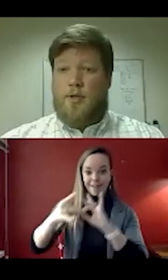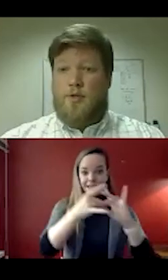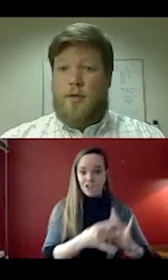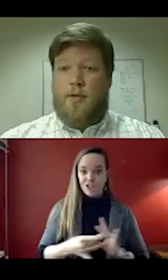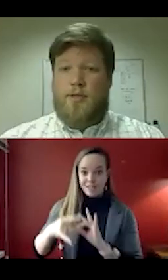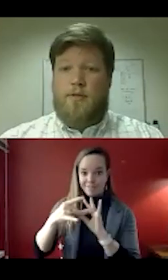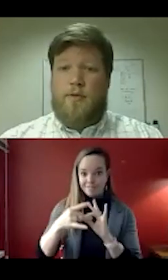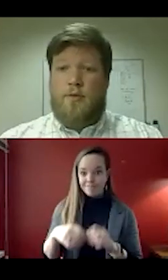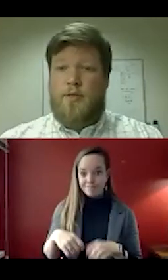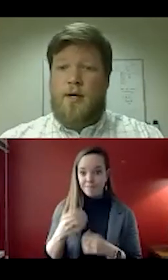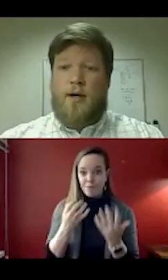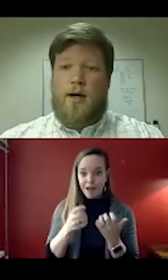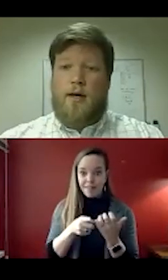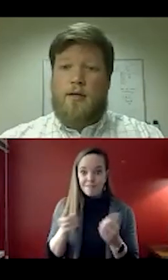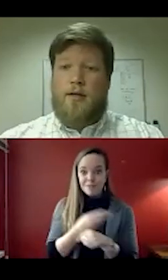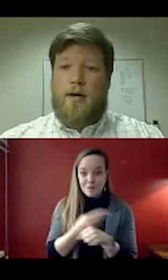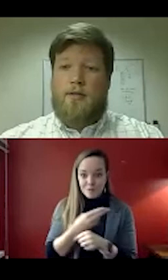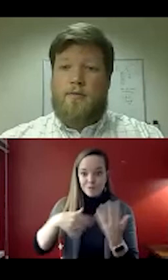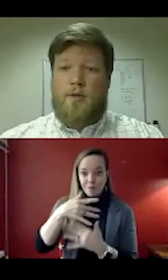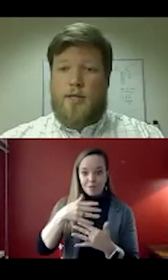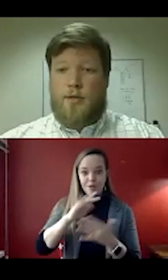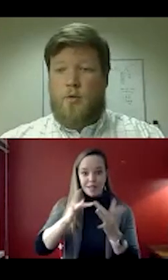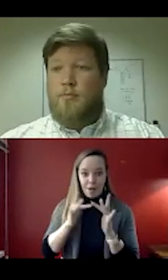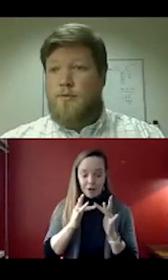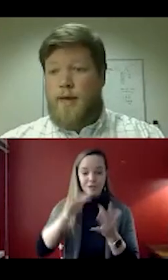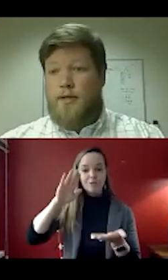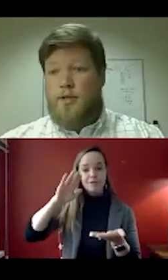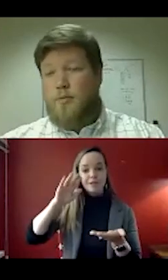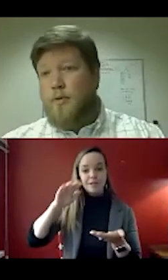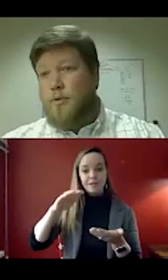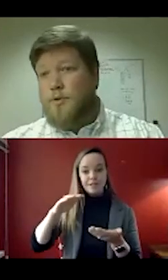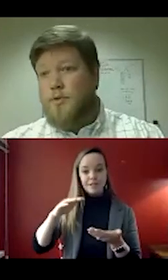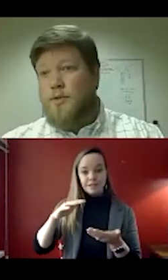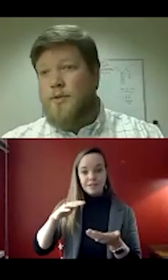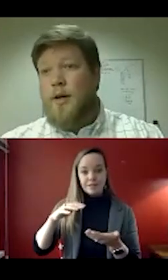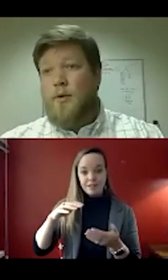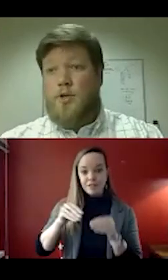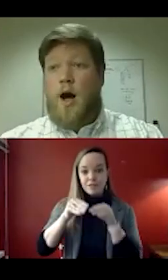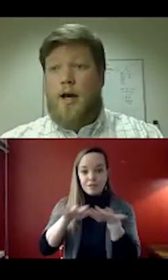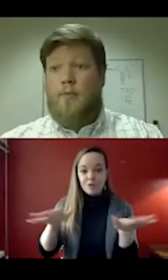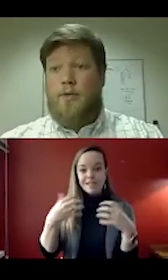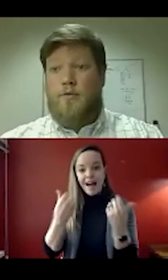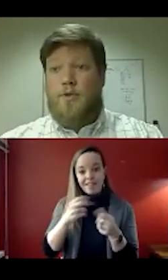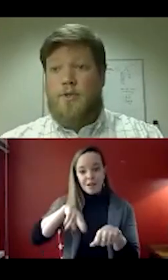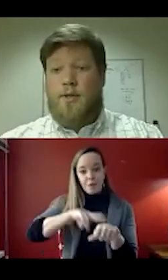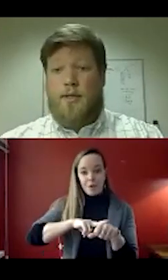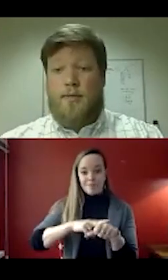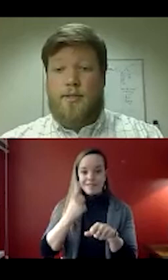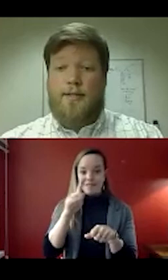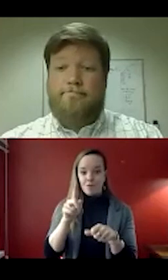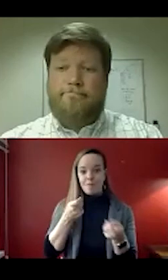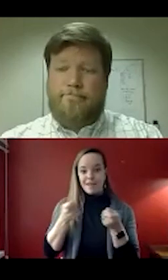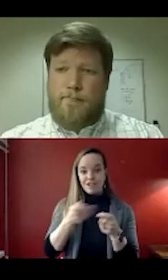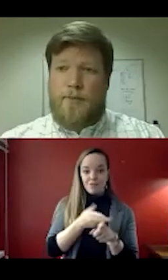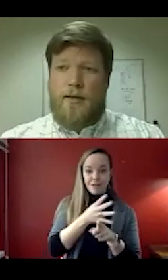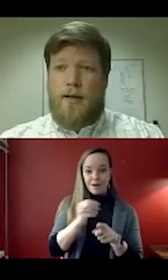their social networks to diffuse healthy norms for managing career and personal stressors, which are high when you're first enlisting in the military.